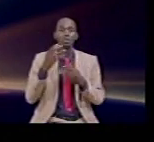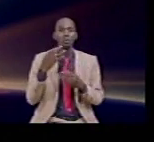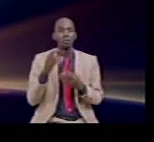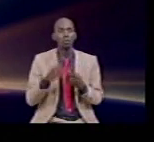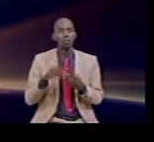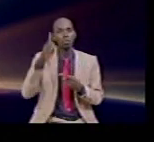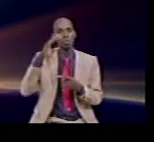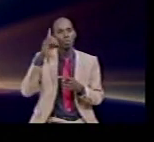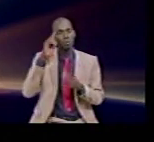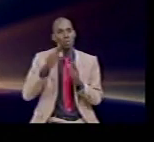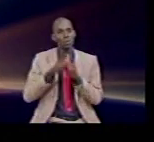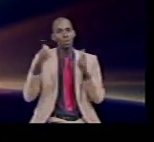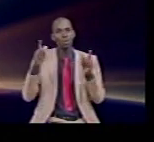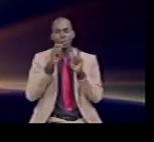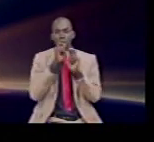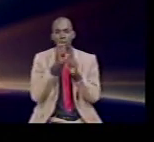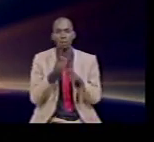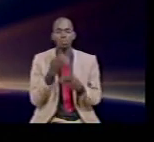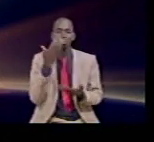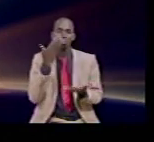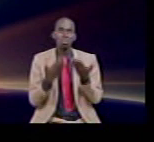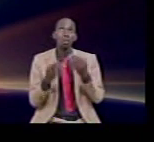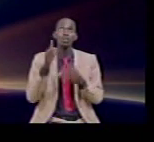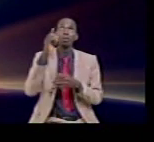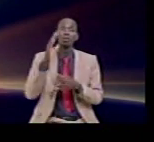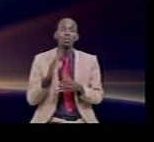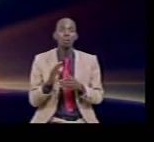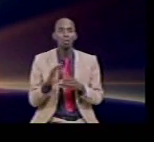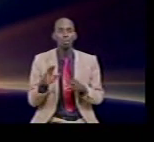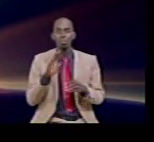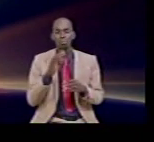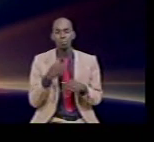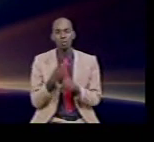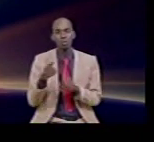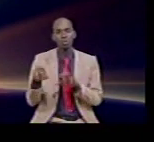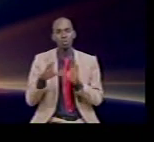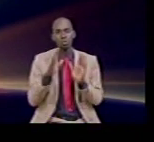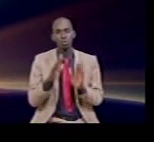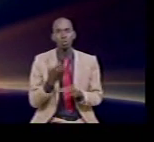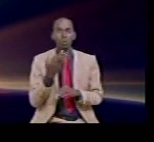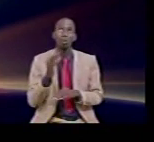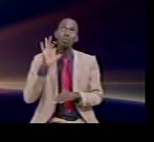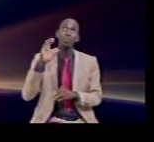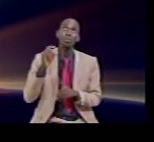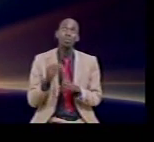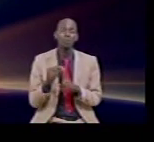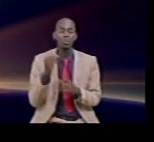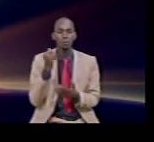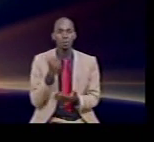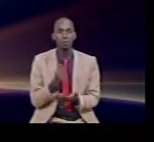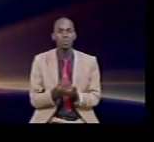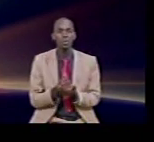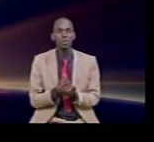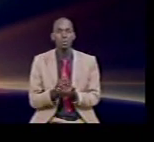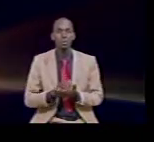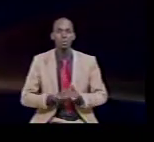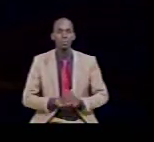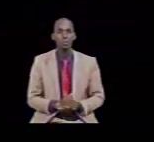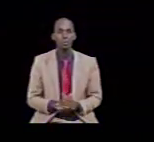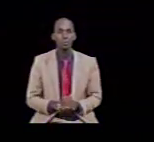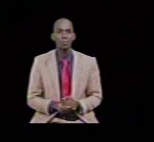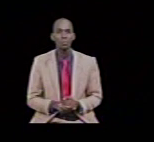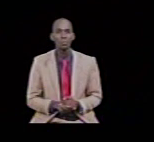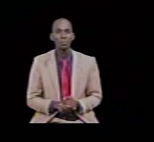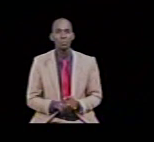gift. May God help us to be doers of the word. Amen.